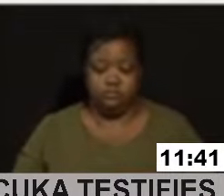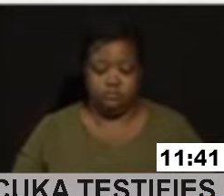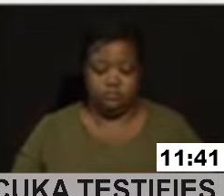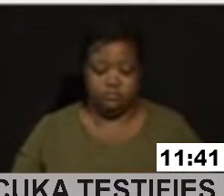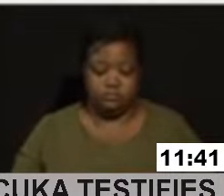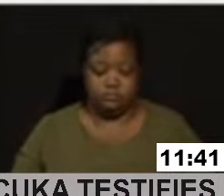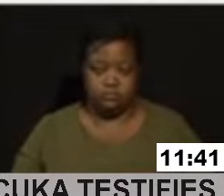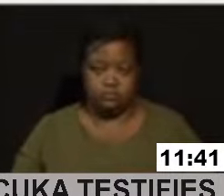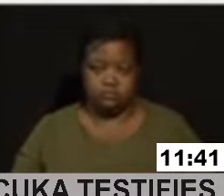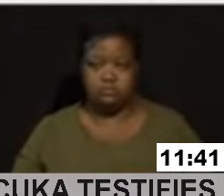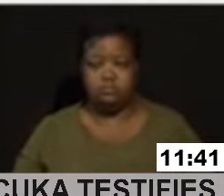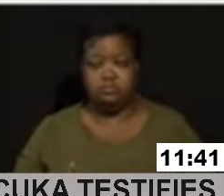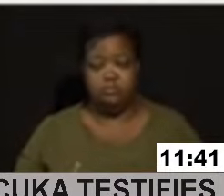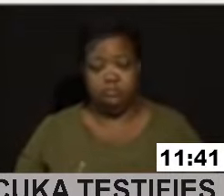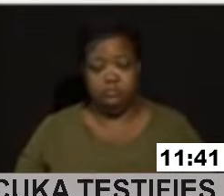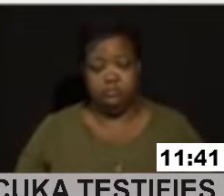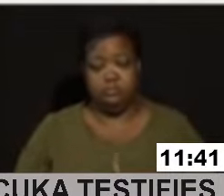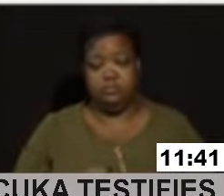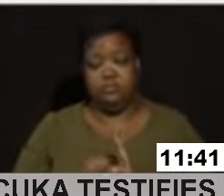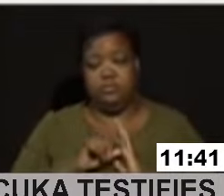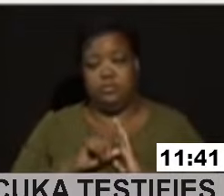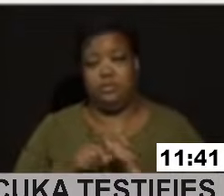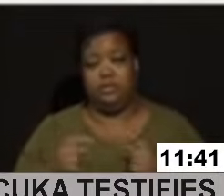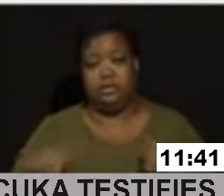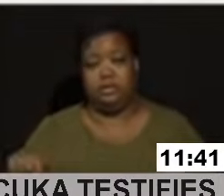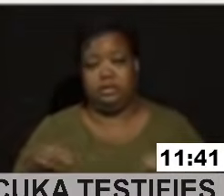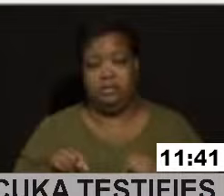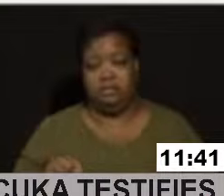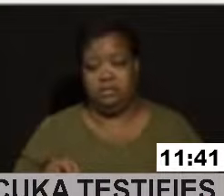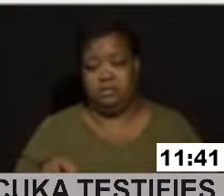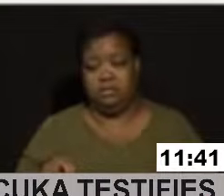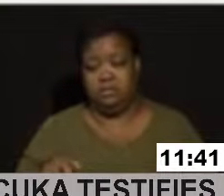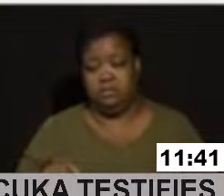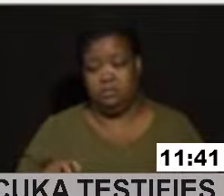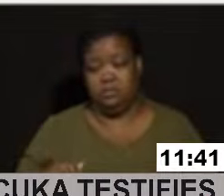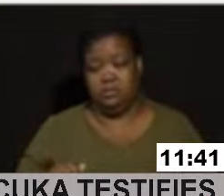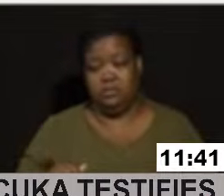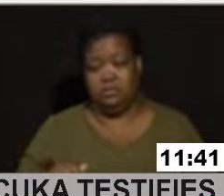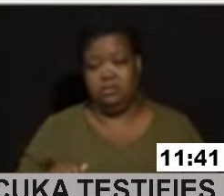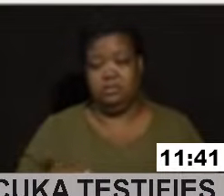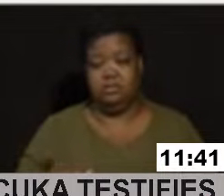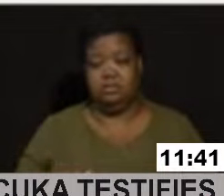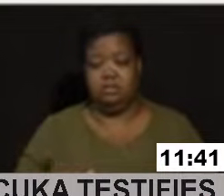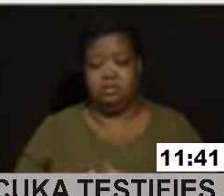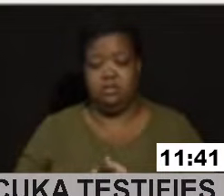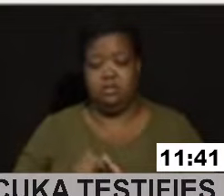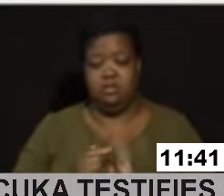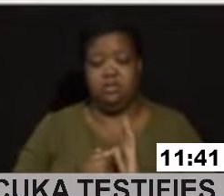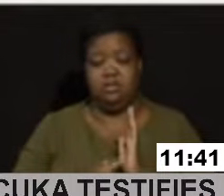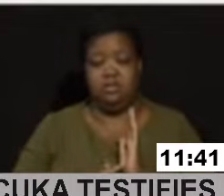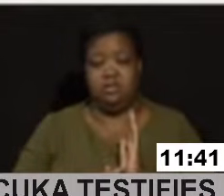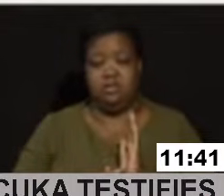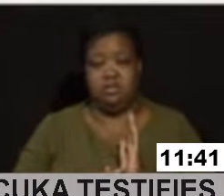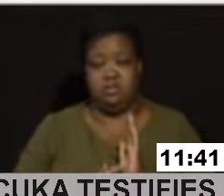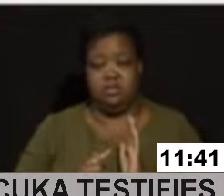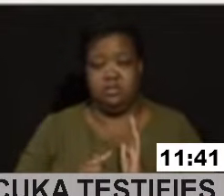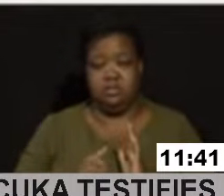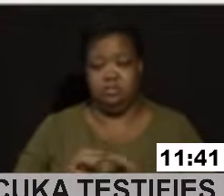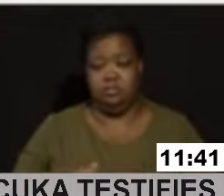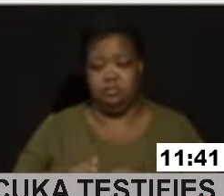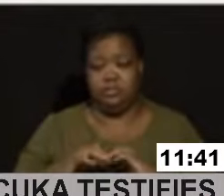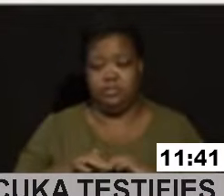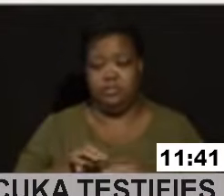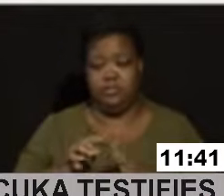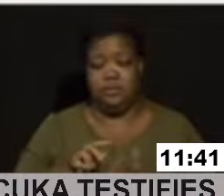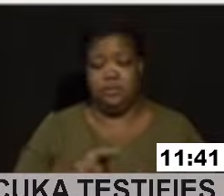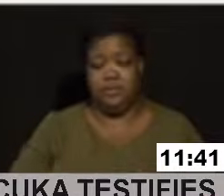that it is important for us as the NPA, if any legislation is to be passed, that we are consulted and